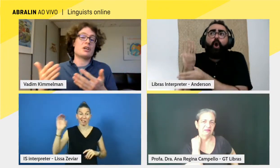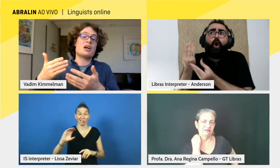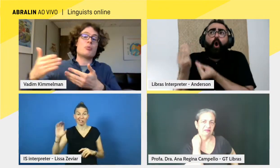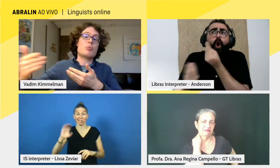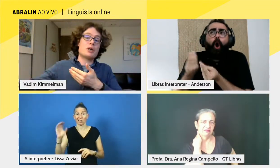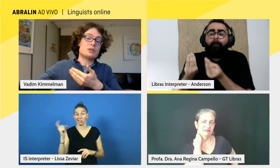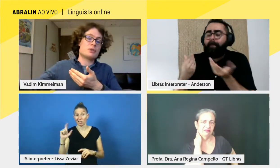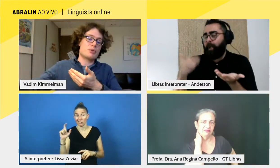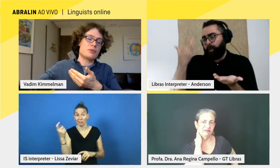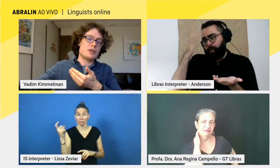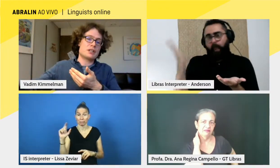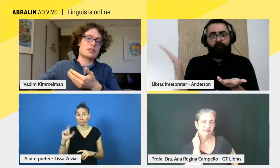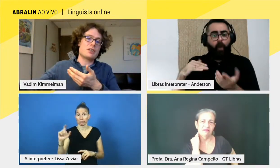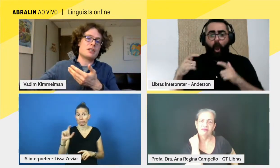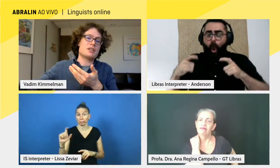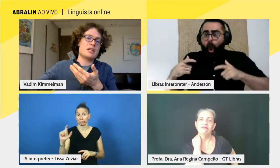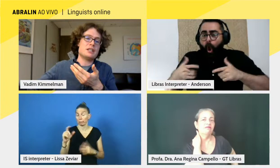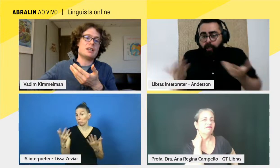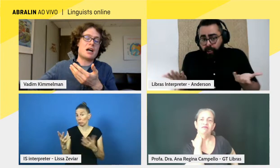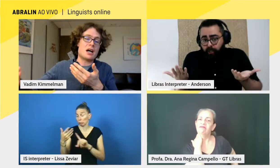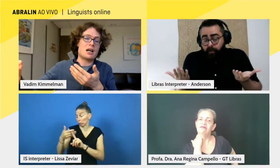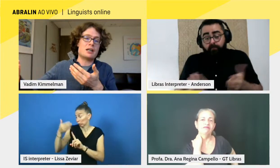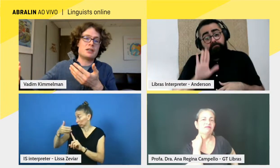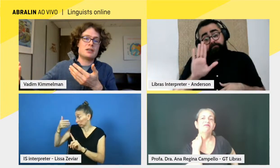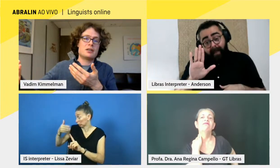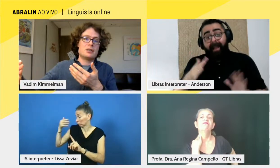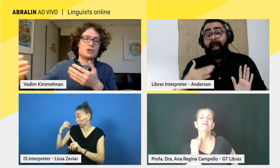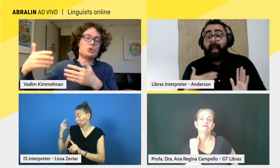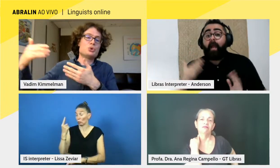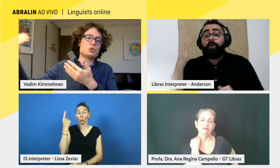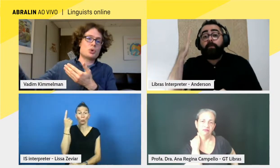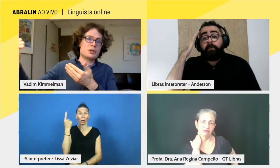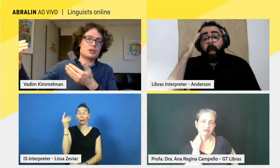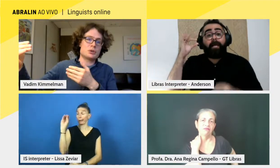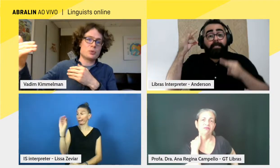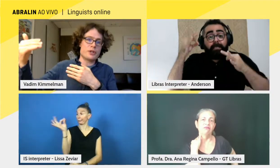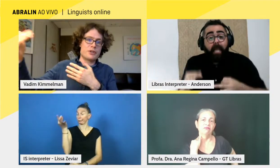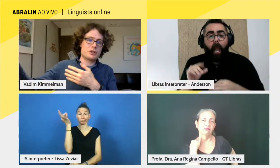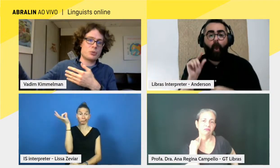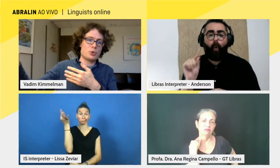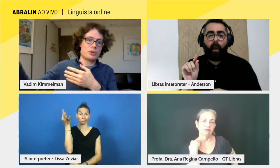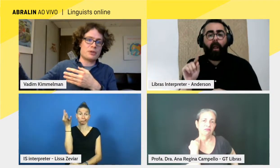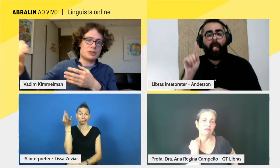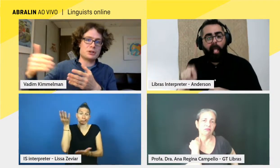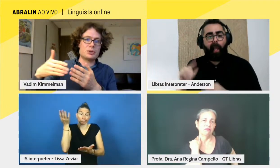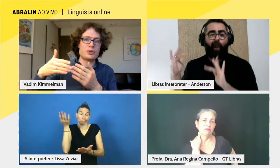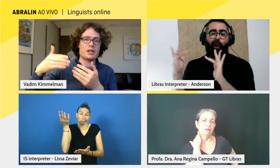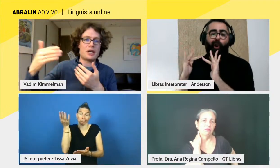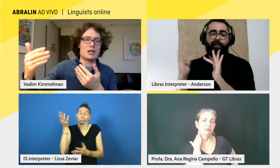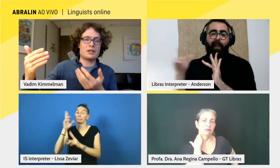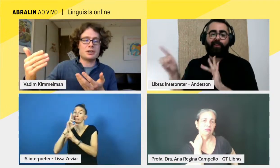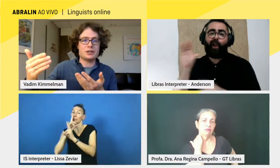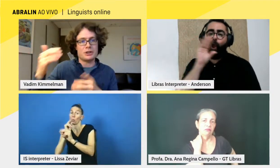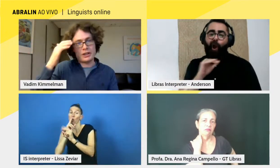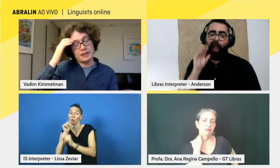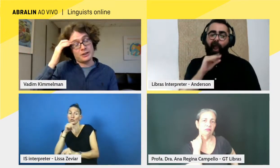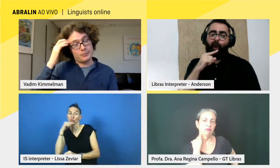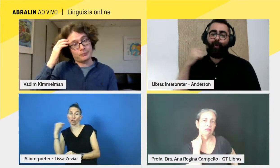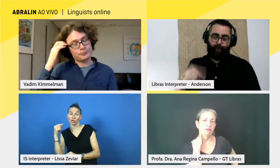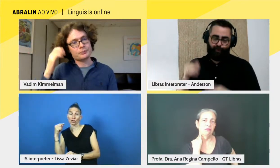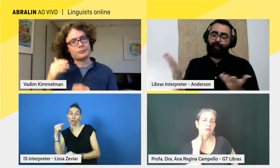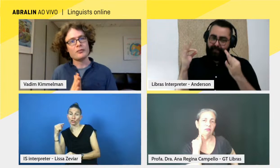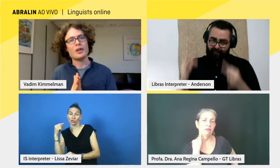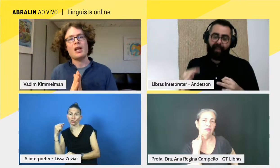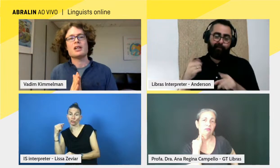come from, apart from the fact that they are due to contact with spoken Russian, so they are